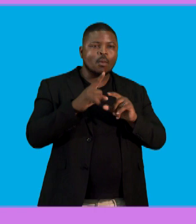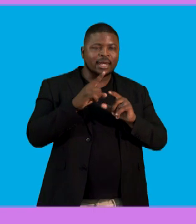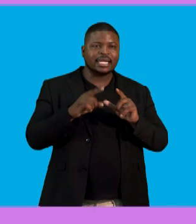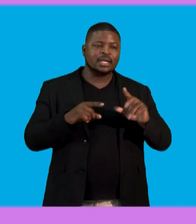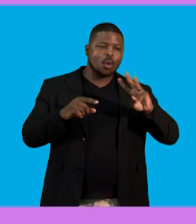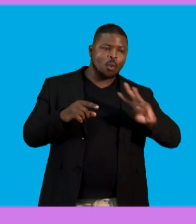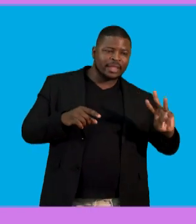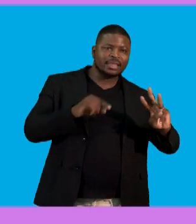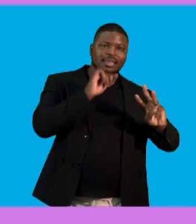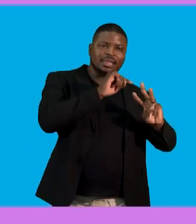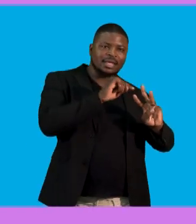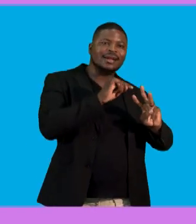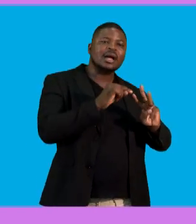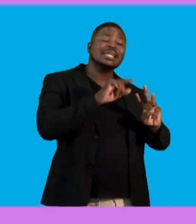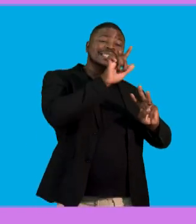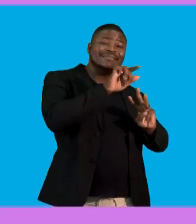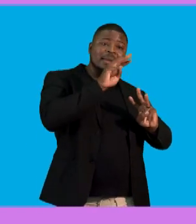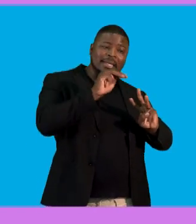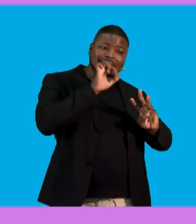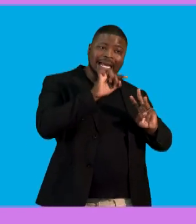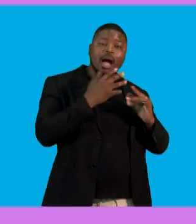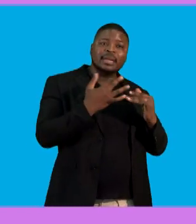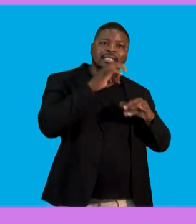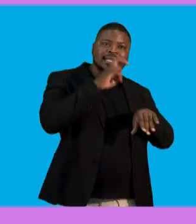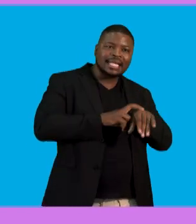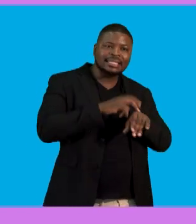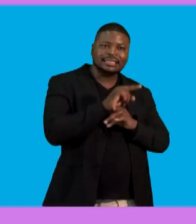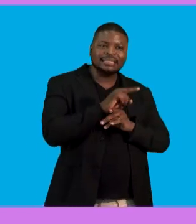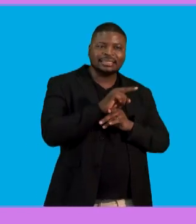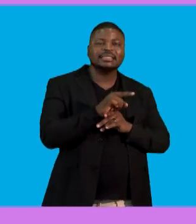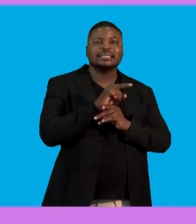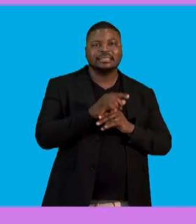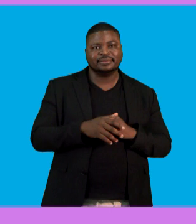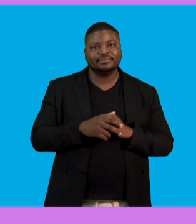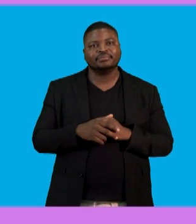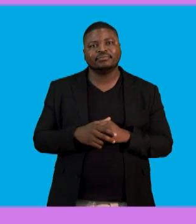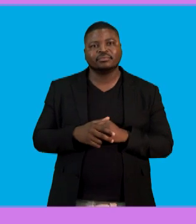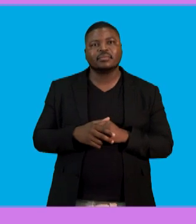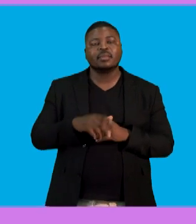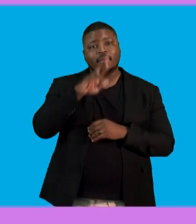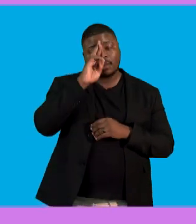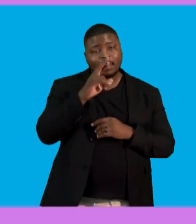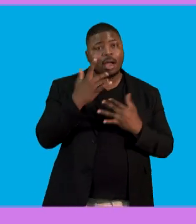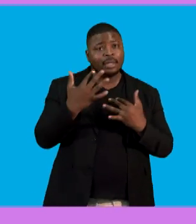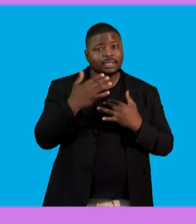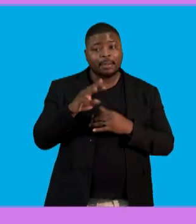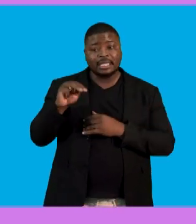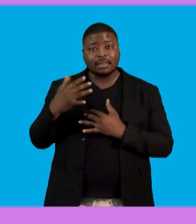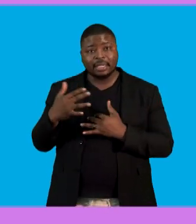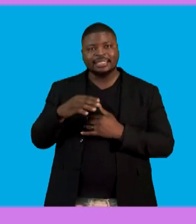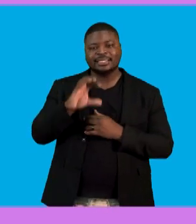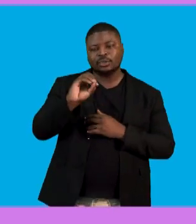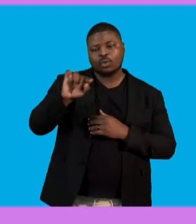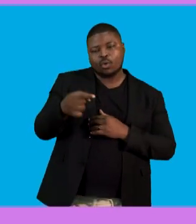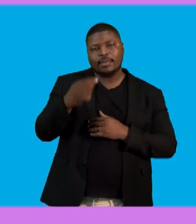7 meters. We calculated the width of the tile in meters. So the width of the tile was 0.3 meters.